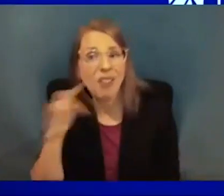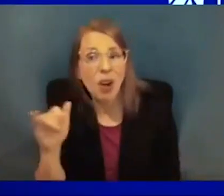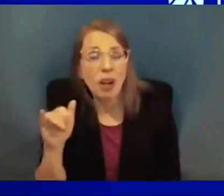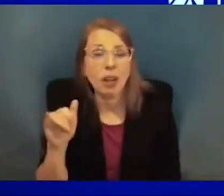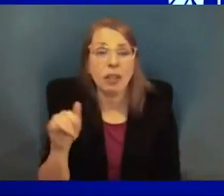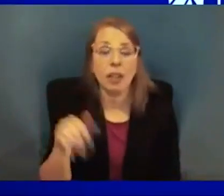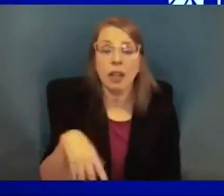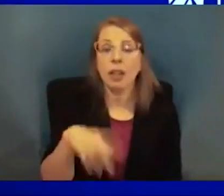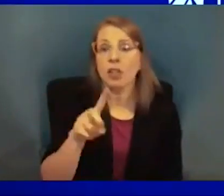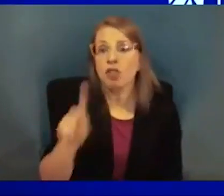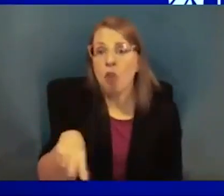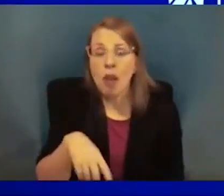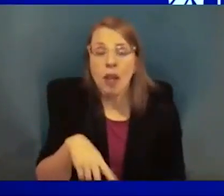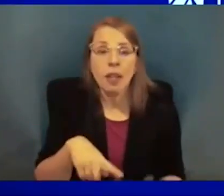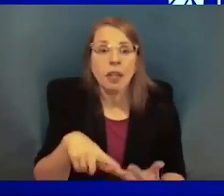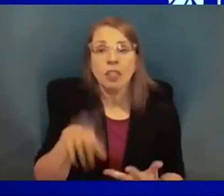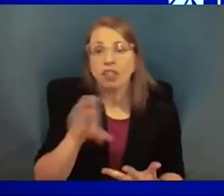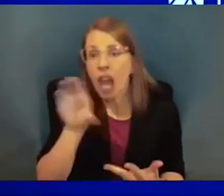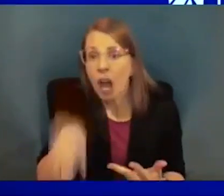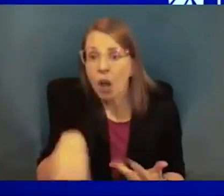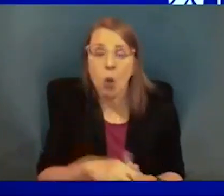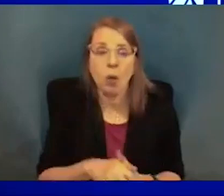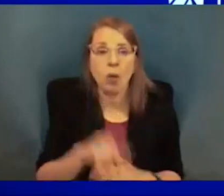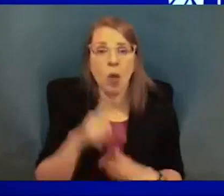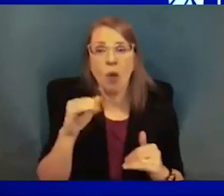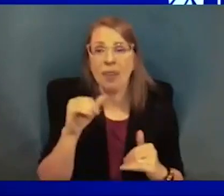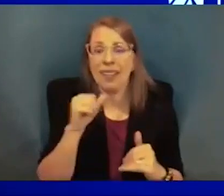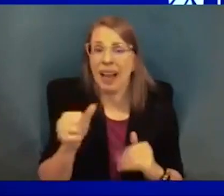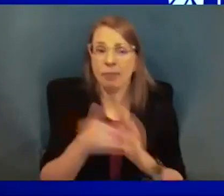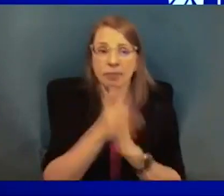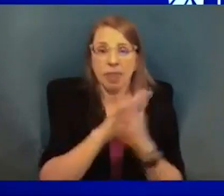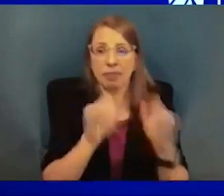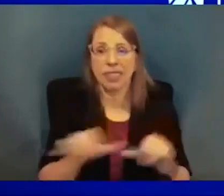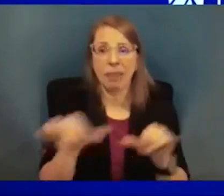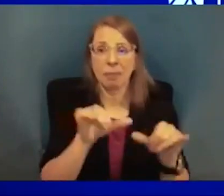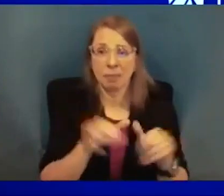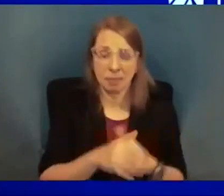Chicago. We can stop this. We can